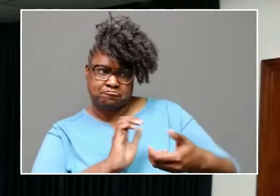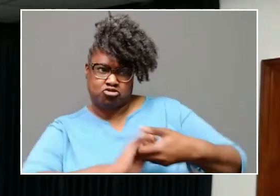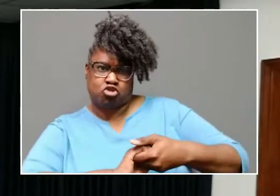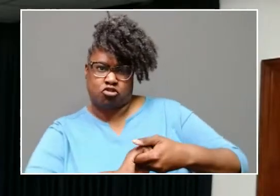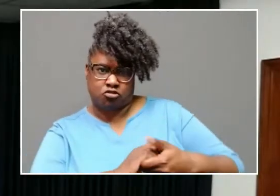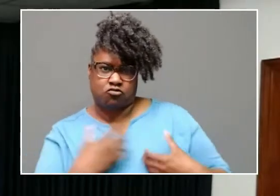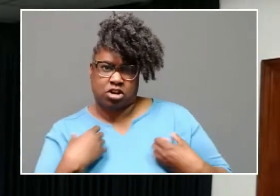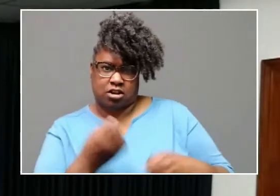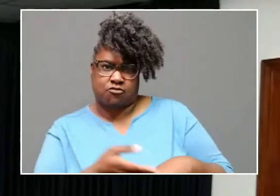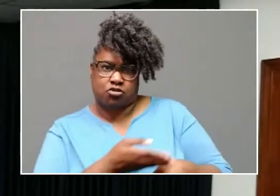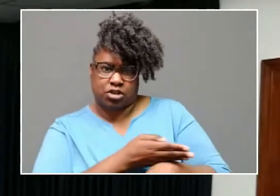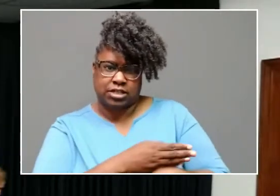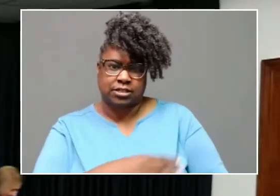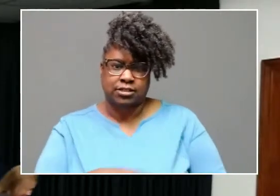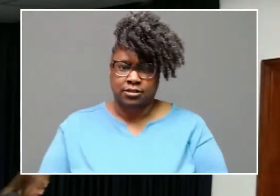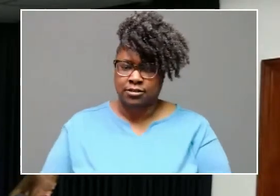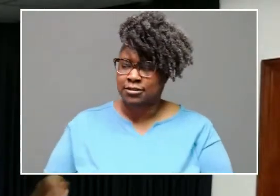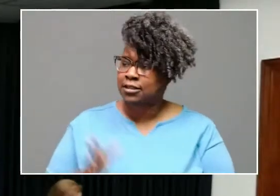your whole group. Thank you.